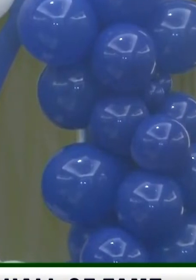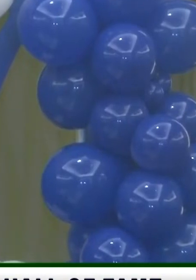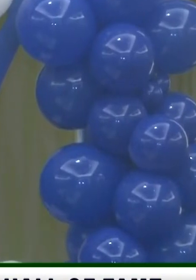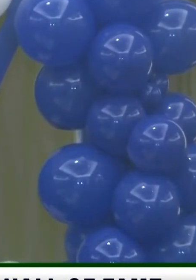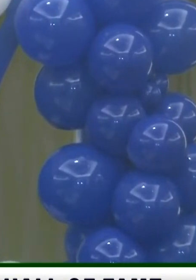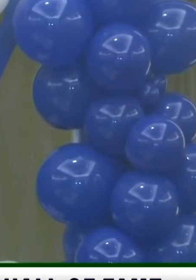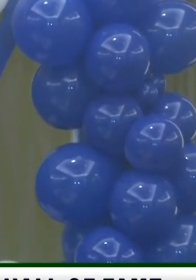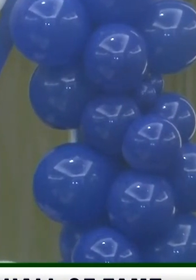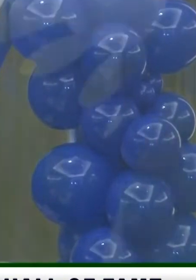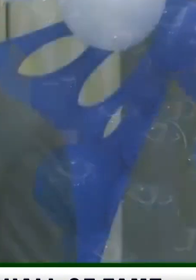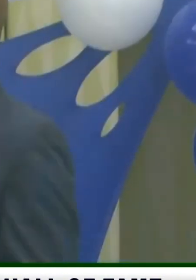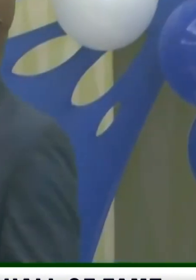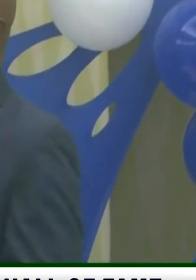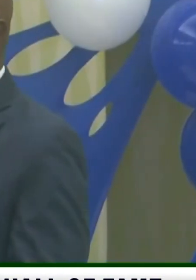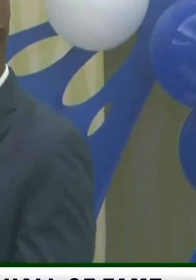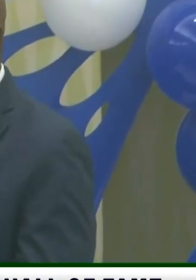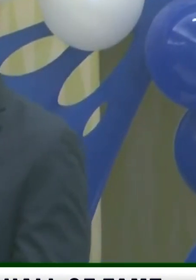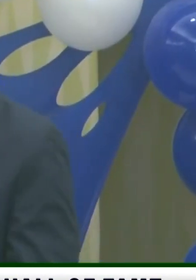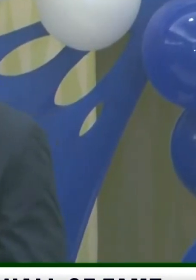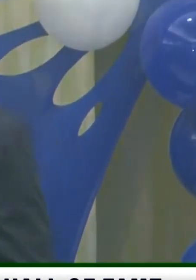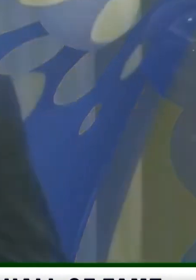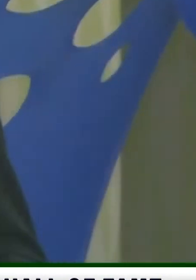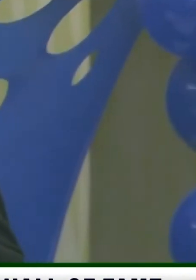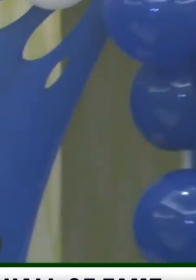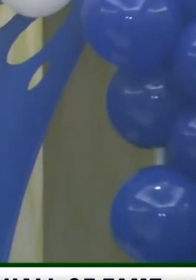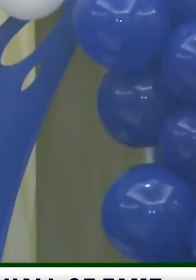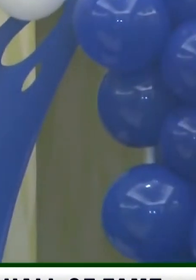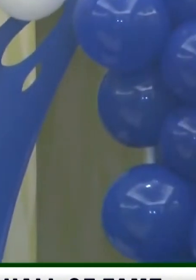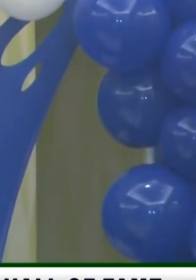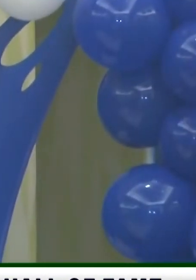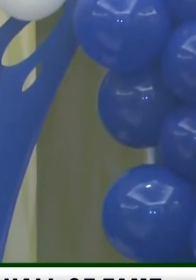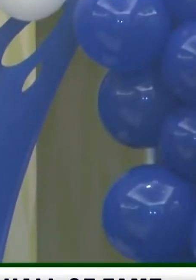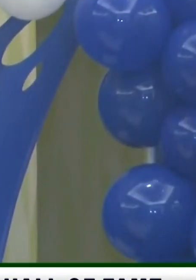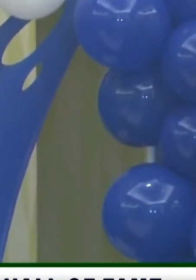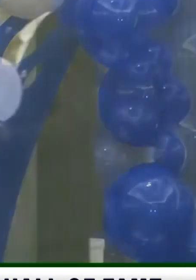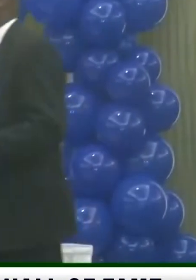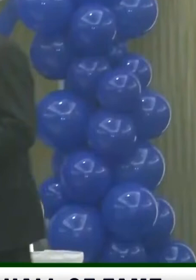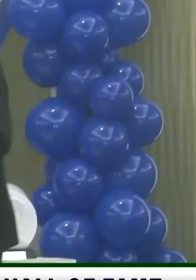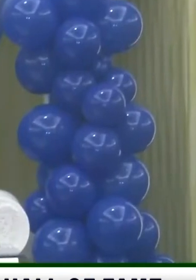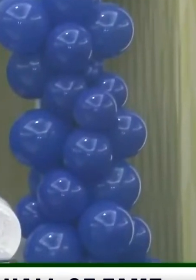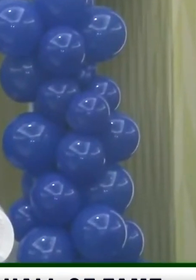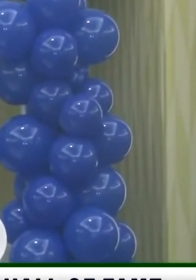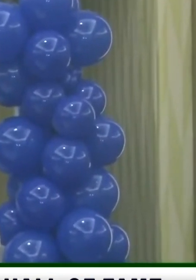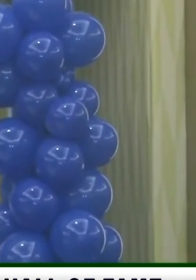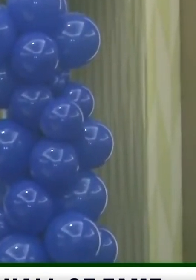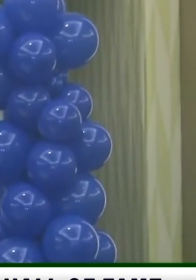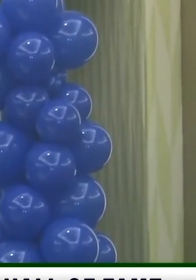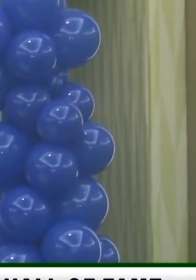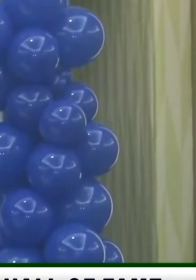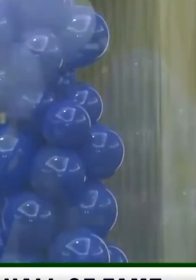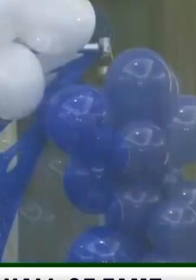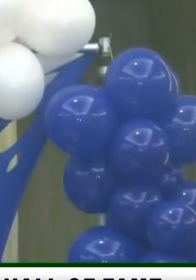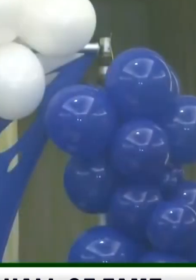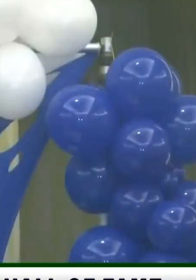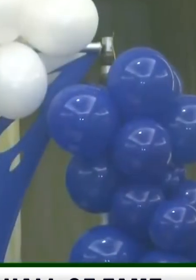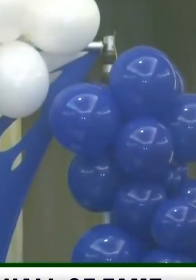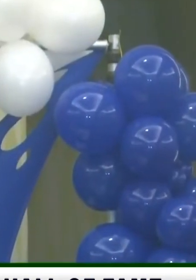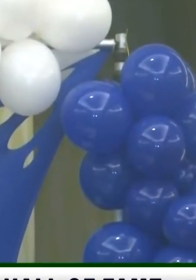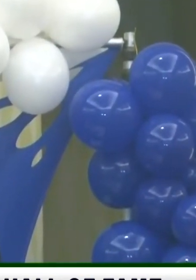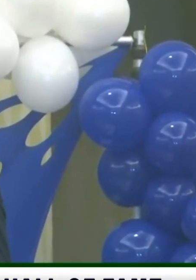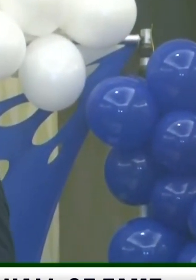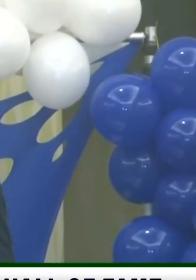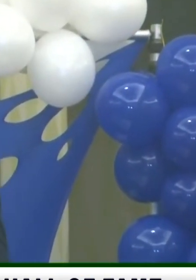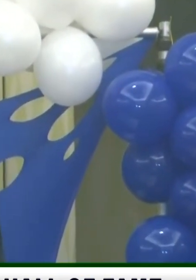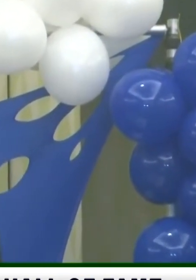Noel Lynch, Siebert Strawn, Brian Talma, James Wedderburn, and the lone